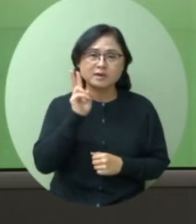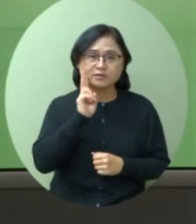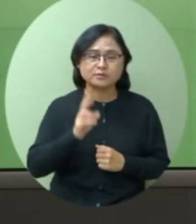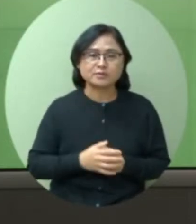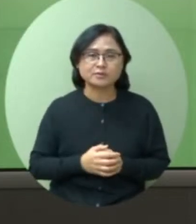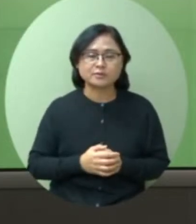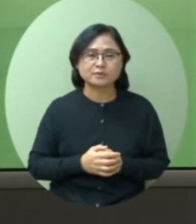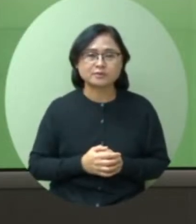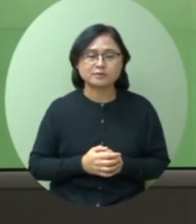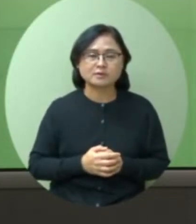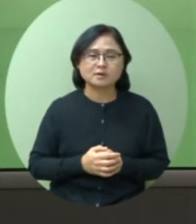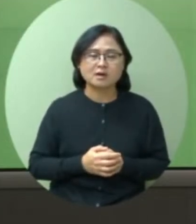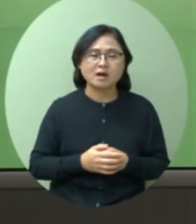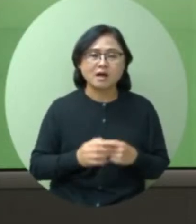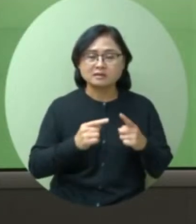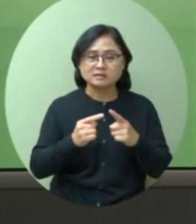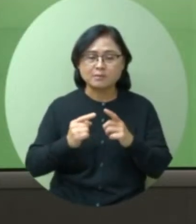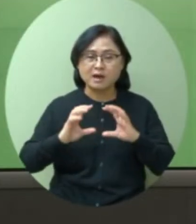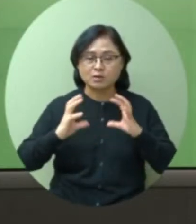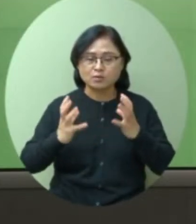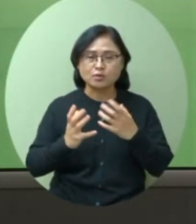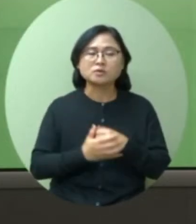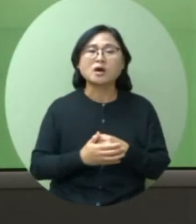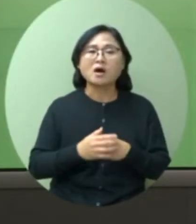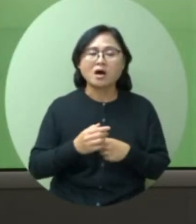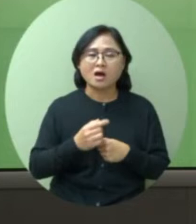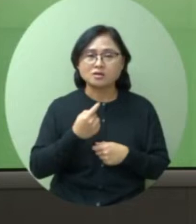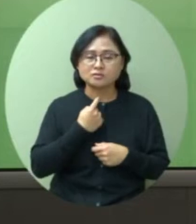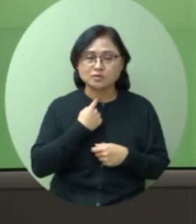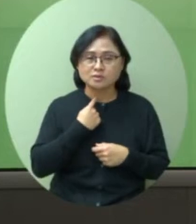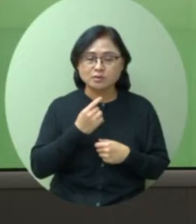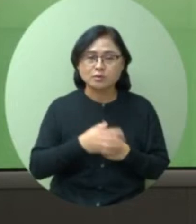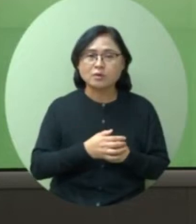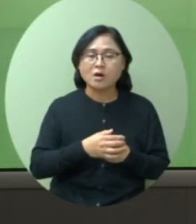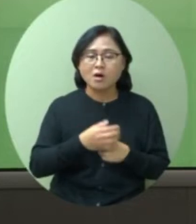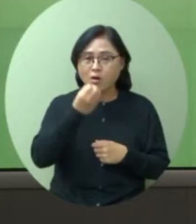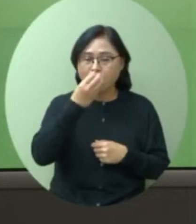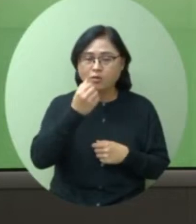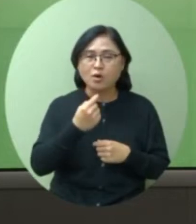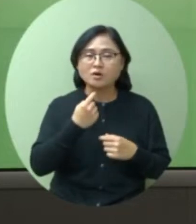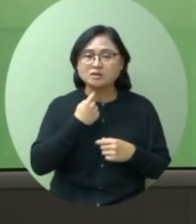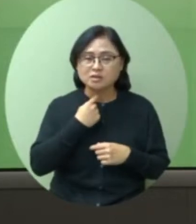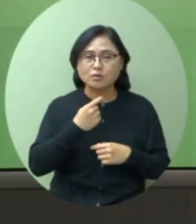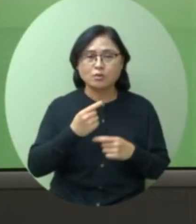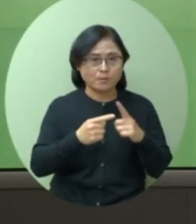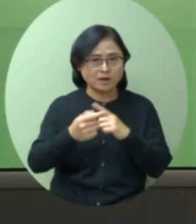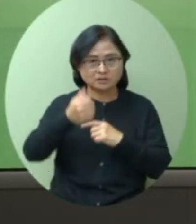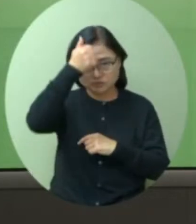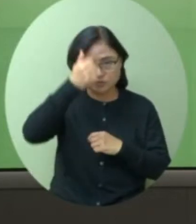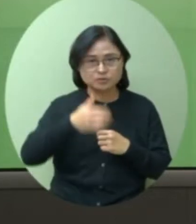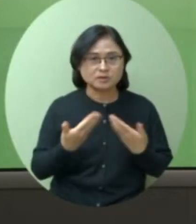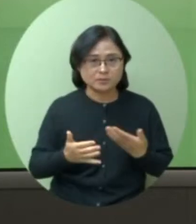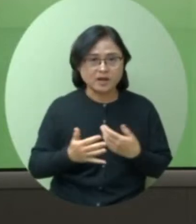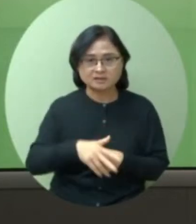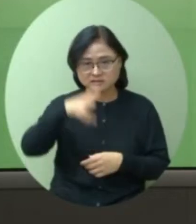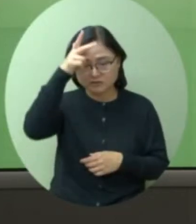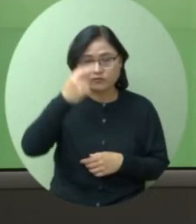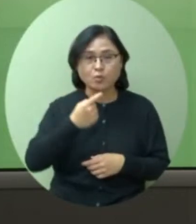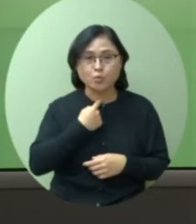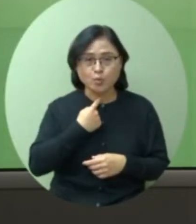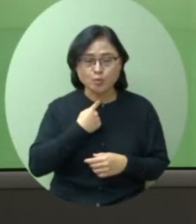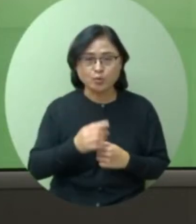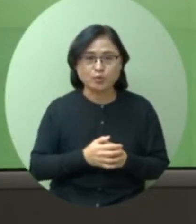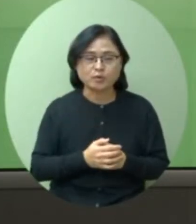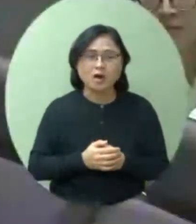reform for Hong Kong. Are political reform and universal suffrage on the agenda of this administration? The second question, the proposed regulation